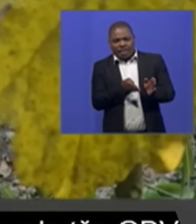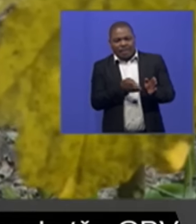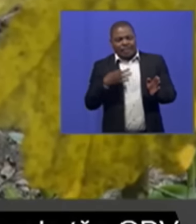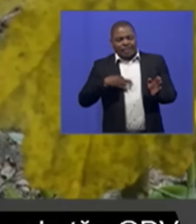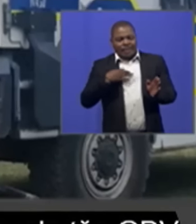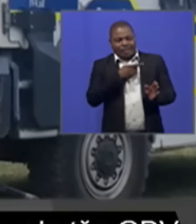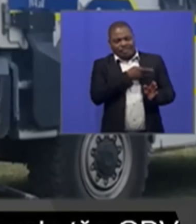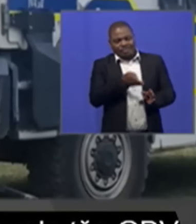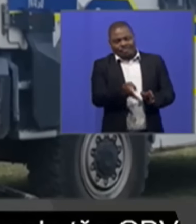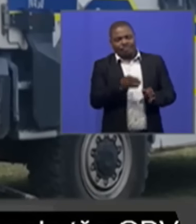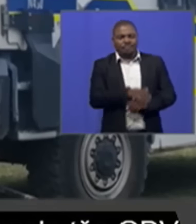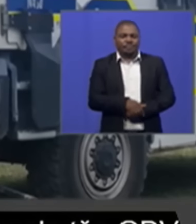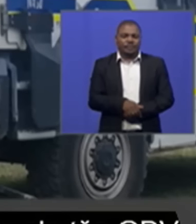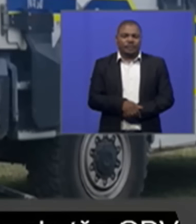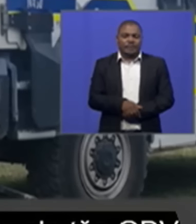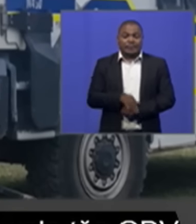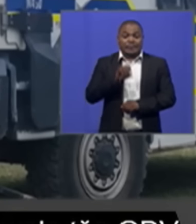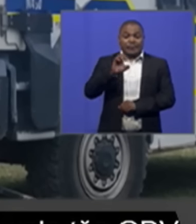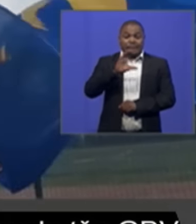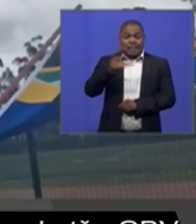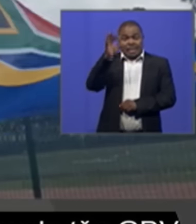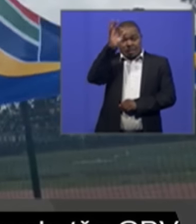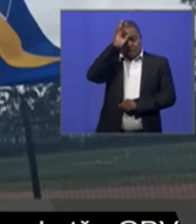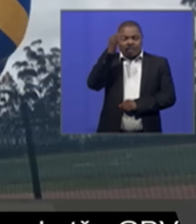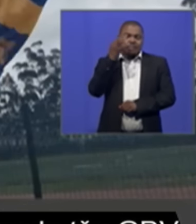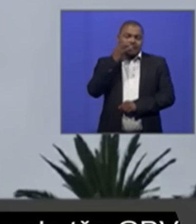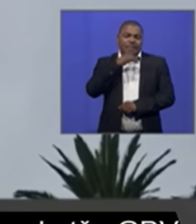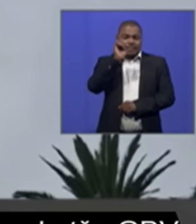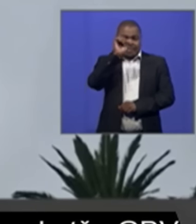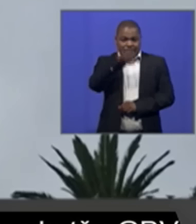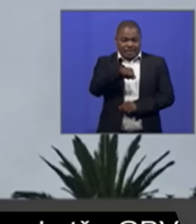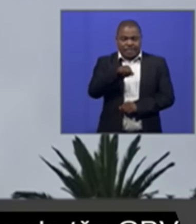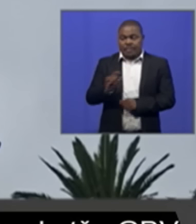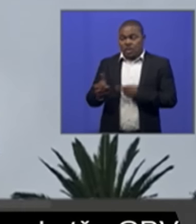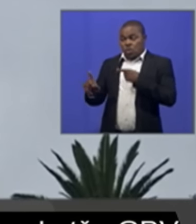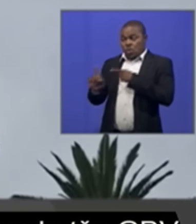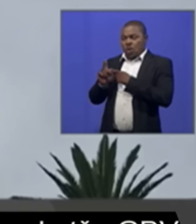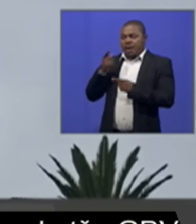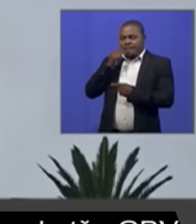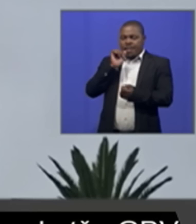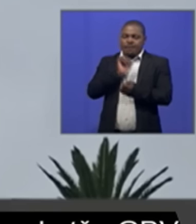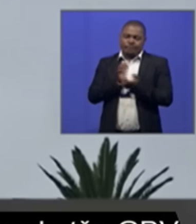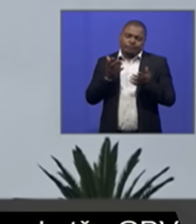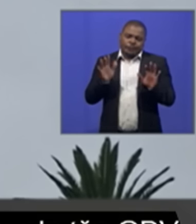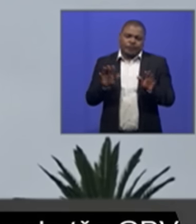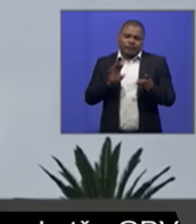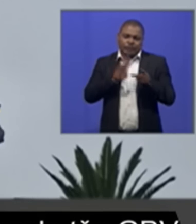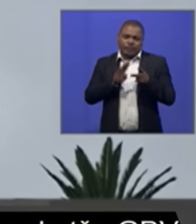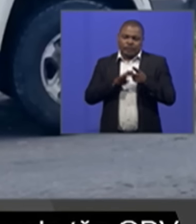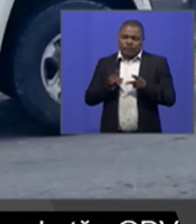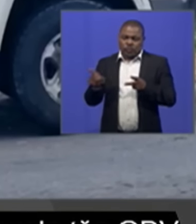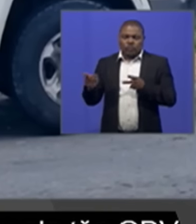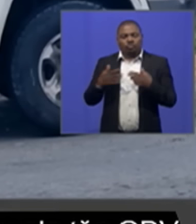legarebe lena. Sephodisa sa Eastern Cape se kgonthišitše go golegwa ga Mogononelwa go ipolela ga semolao gape le go